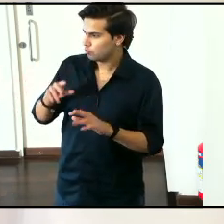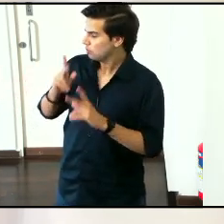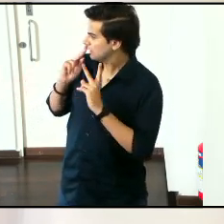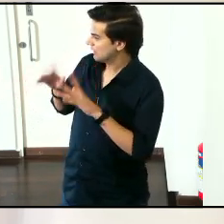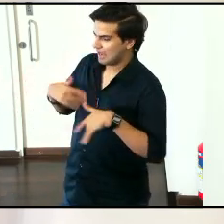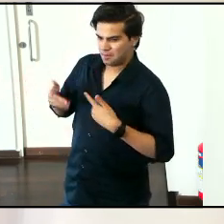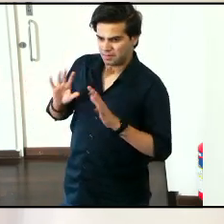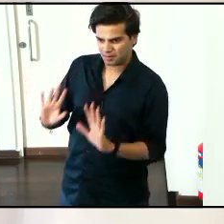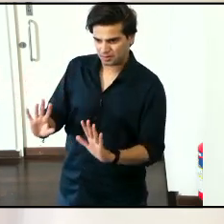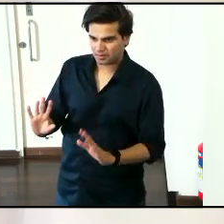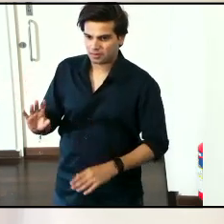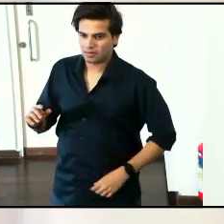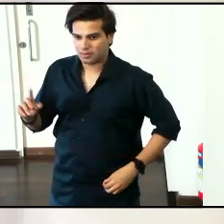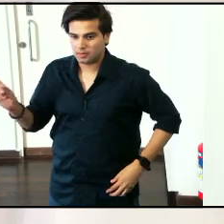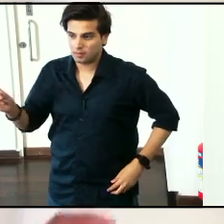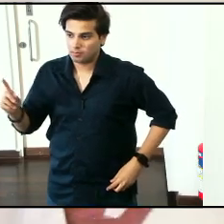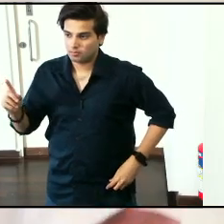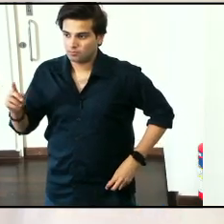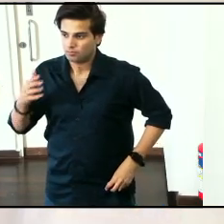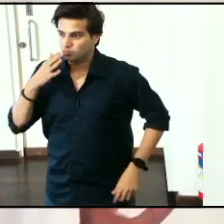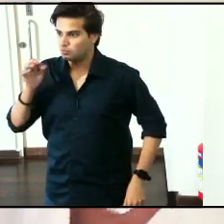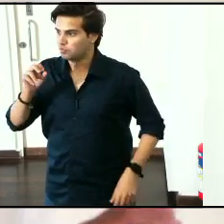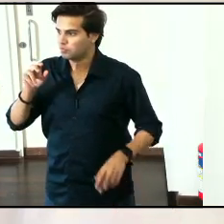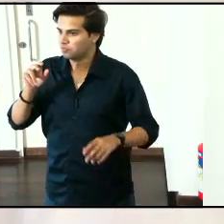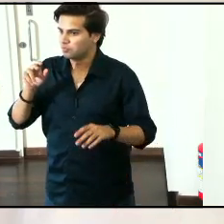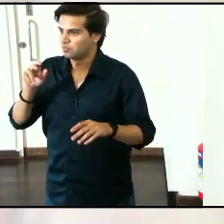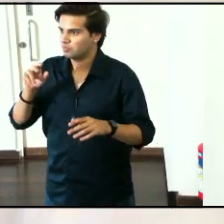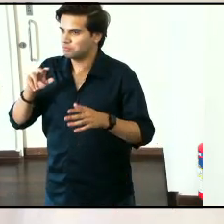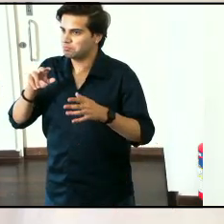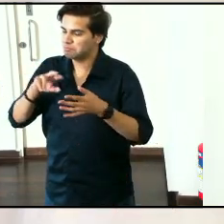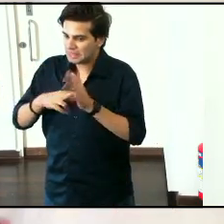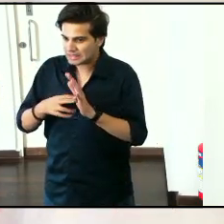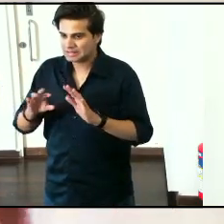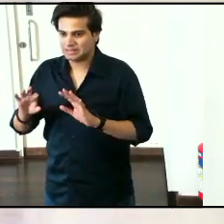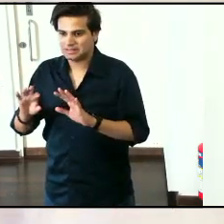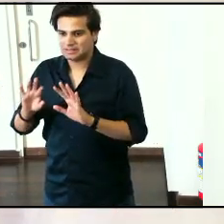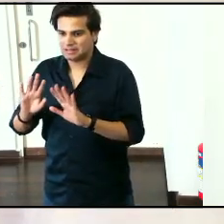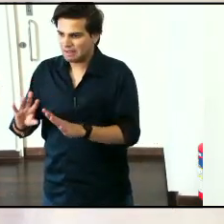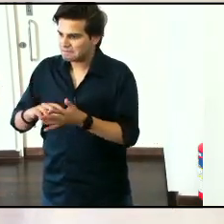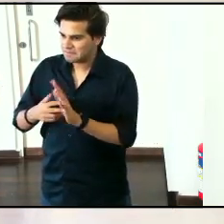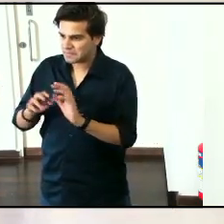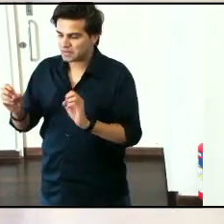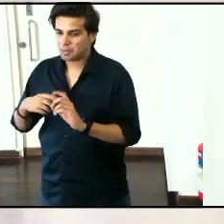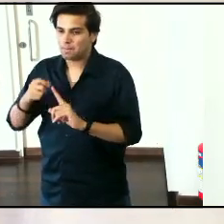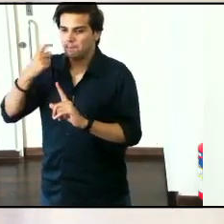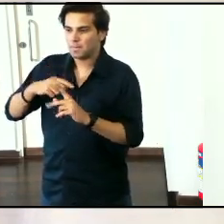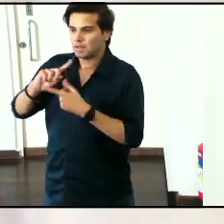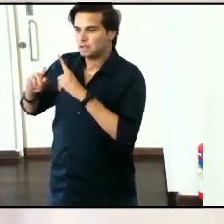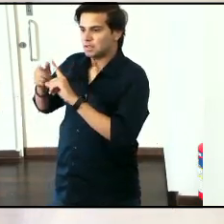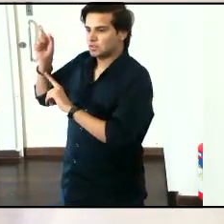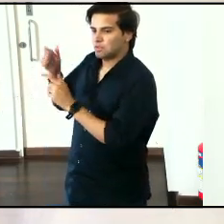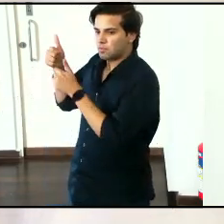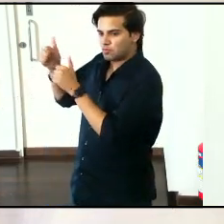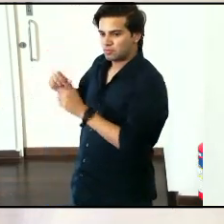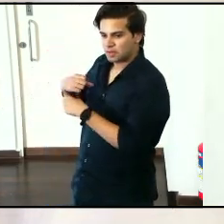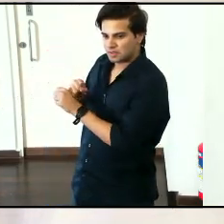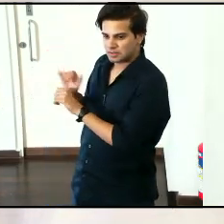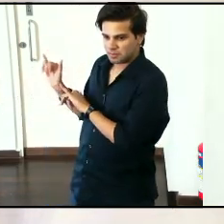But it's just a needless bit of a personal history of poster making.